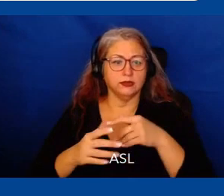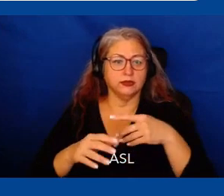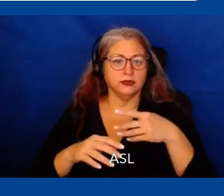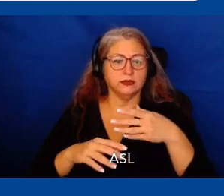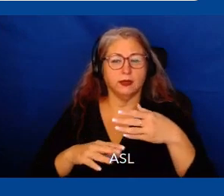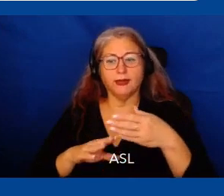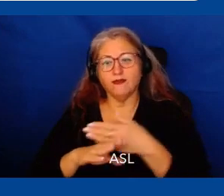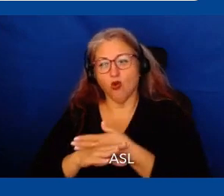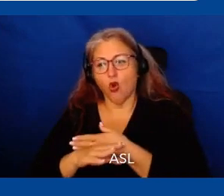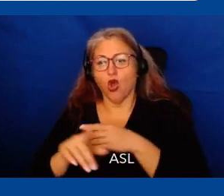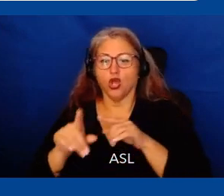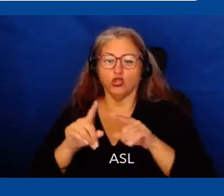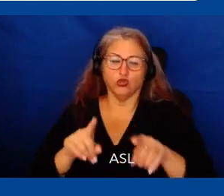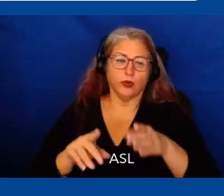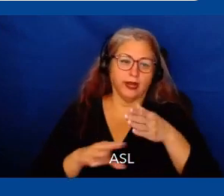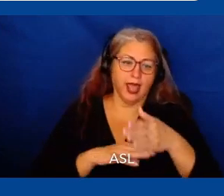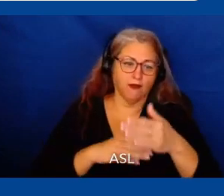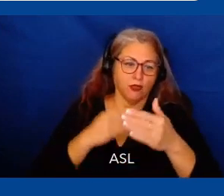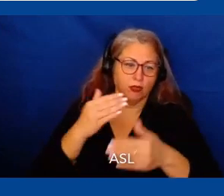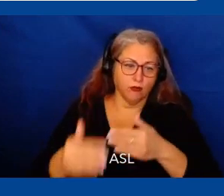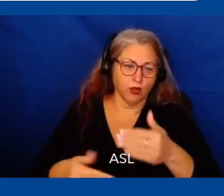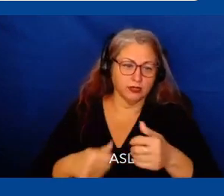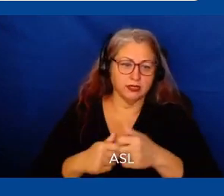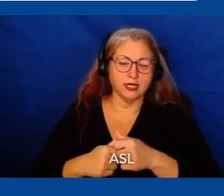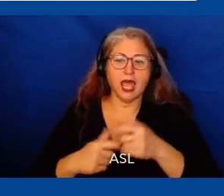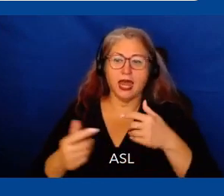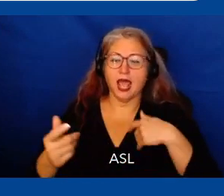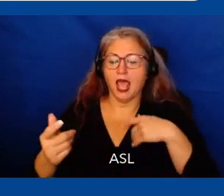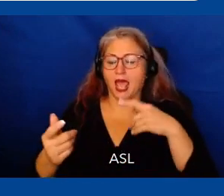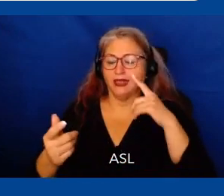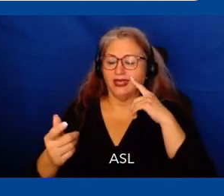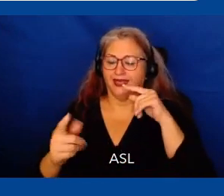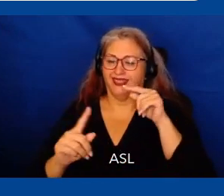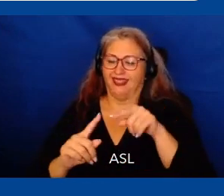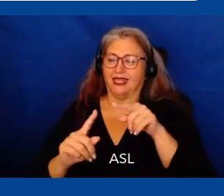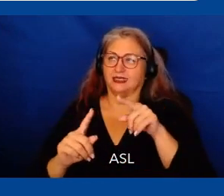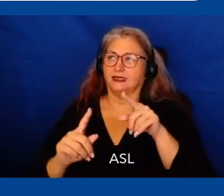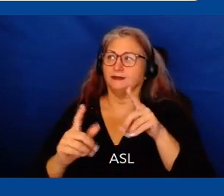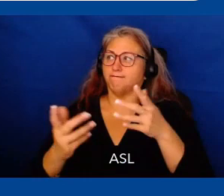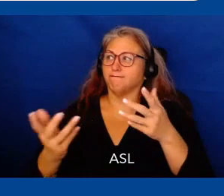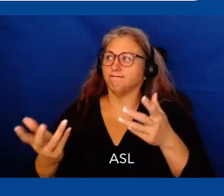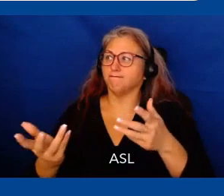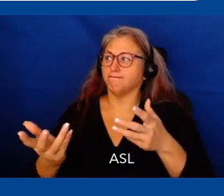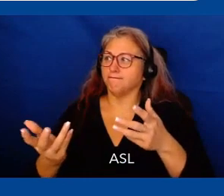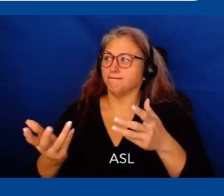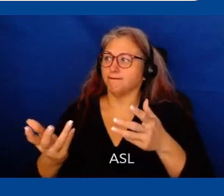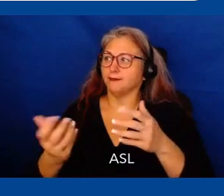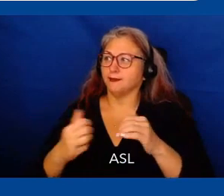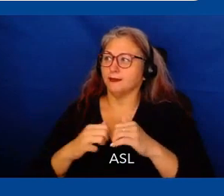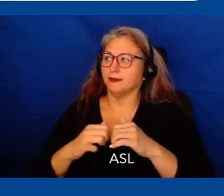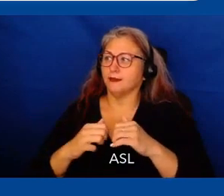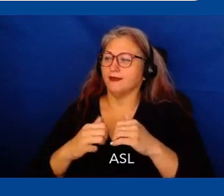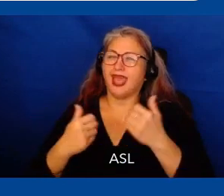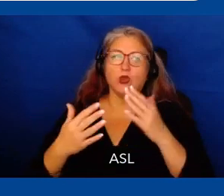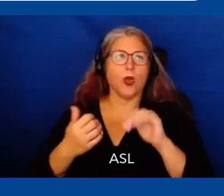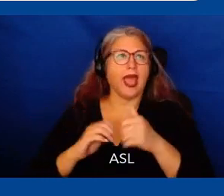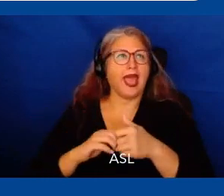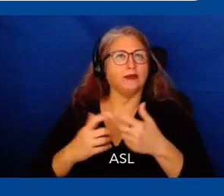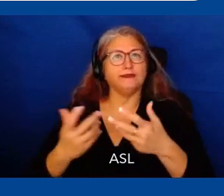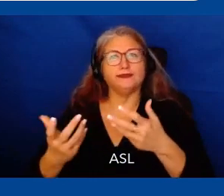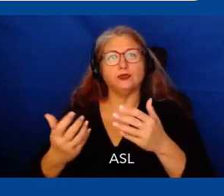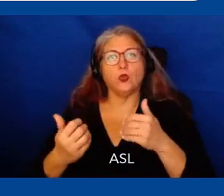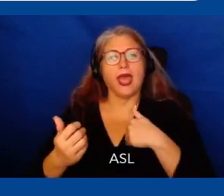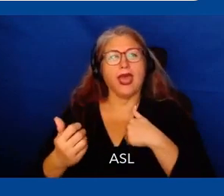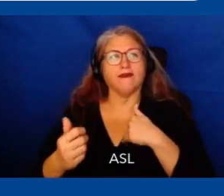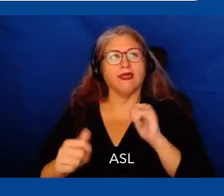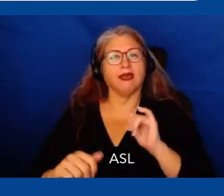during, and after the process, and I think that that's a way of, like, I don't know, having the